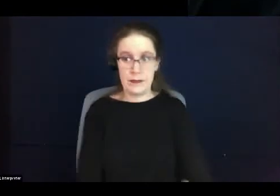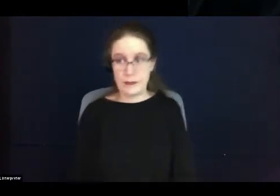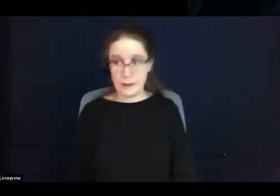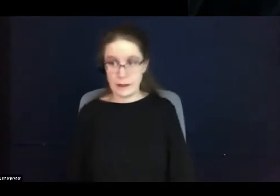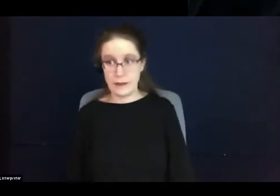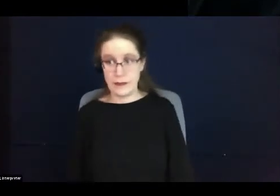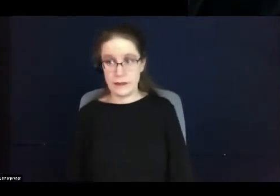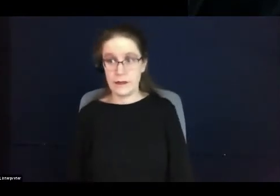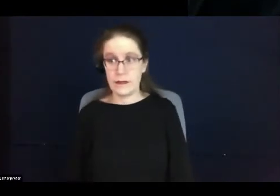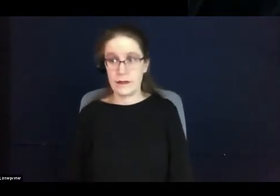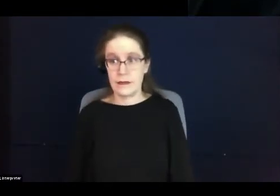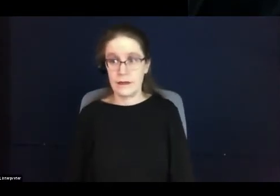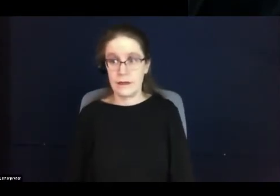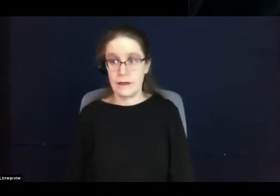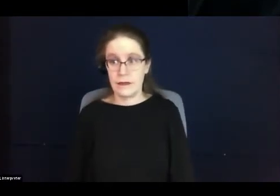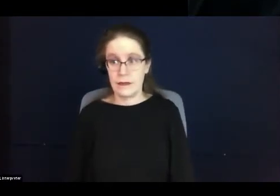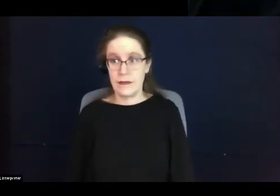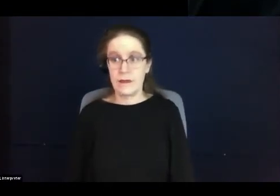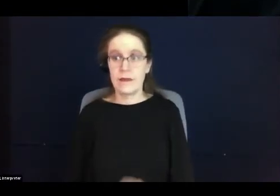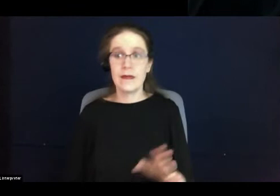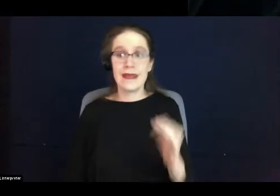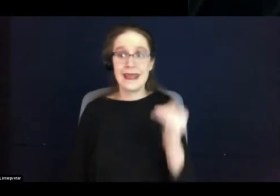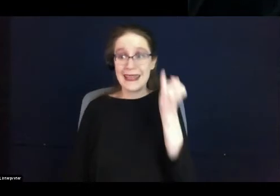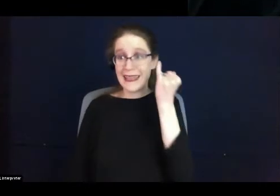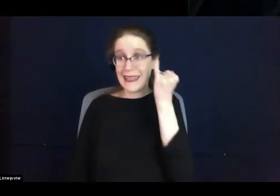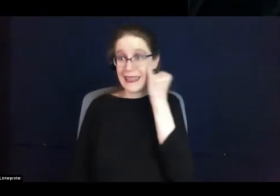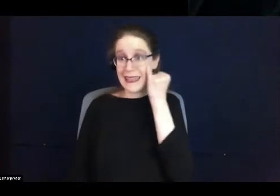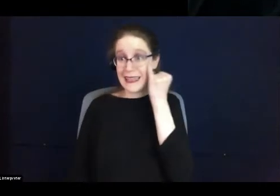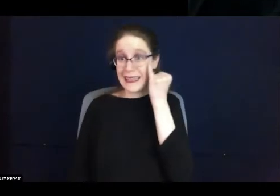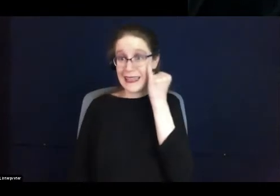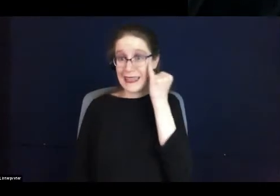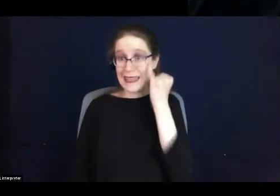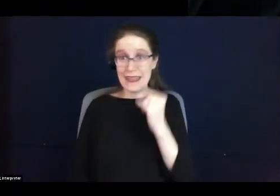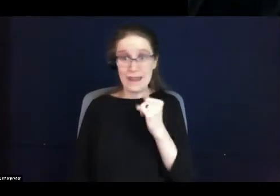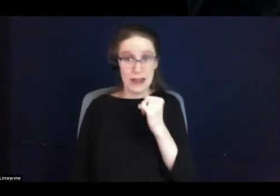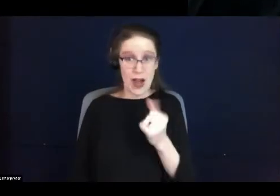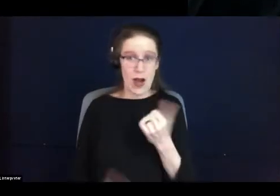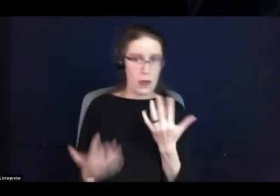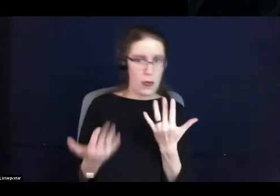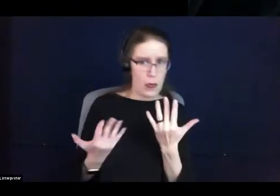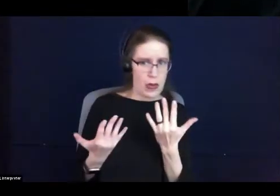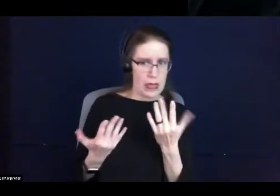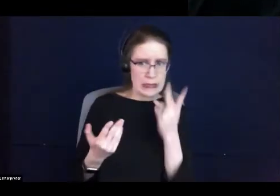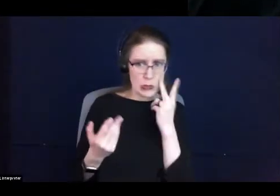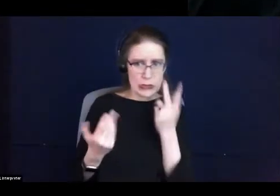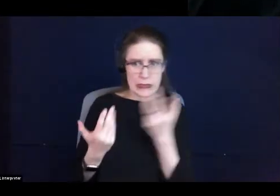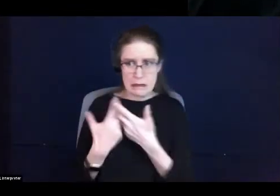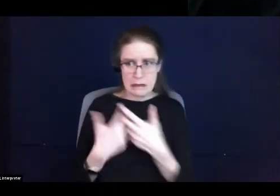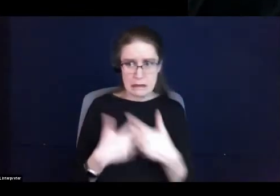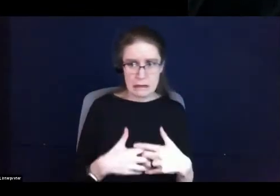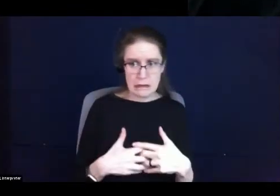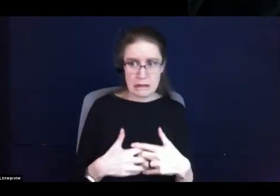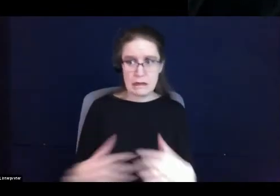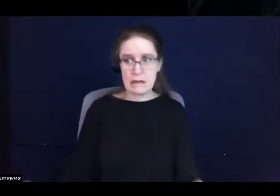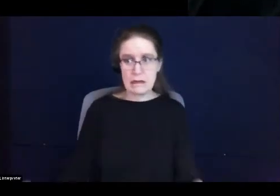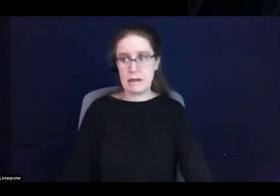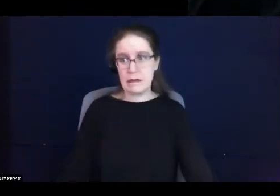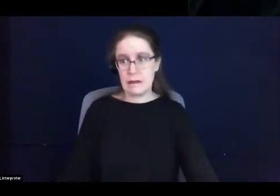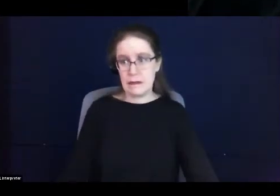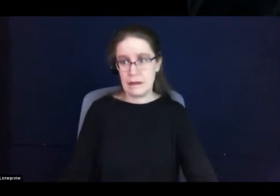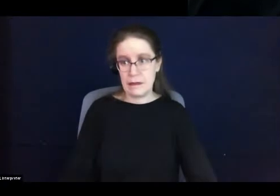Okay. If not, we will pause and try to make sure that that's working as well.